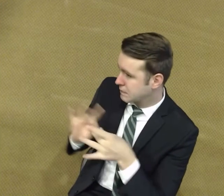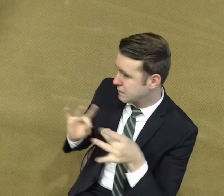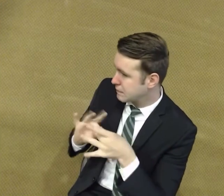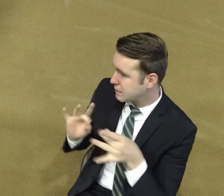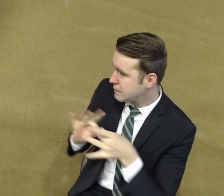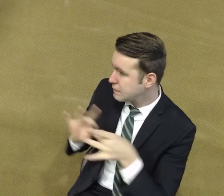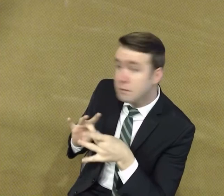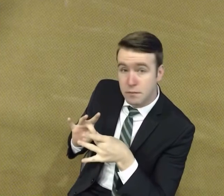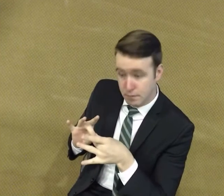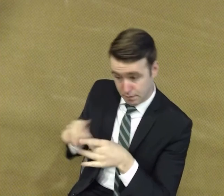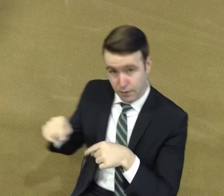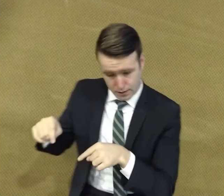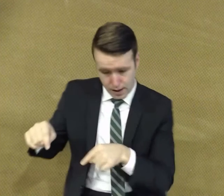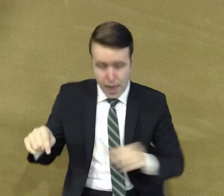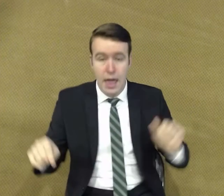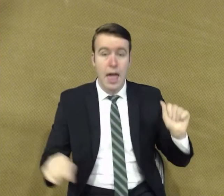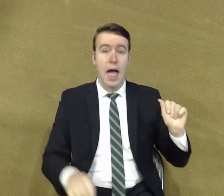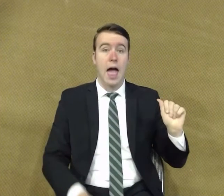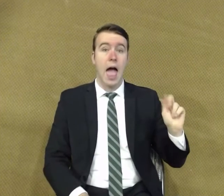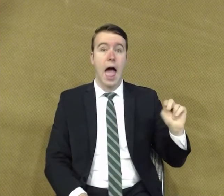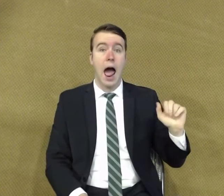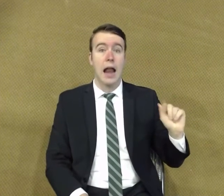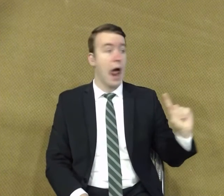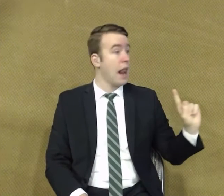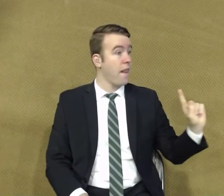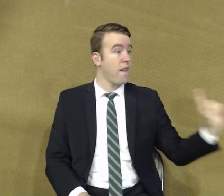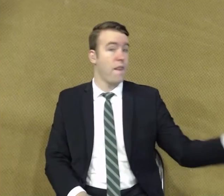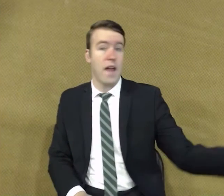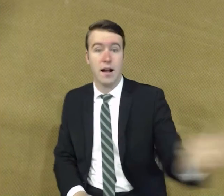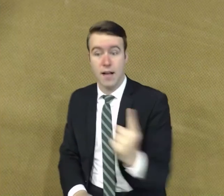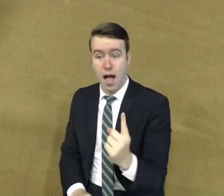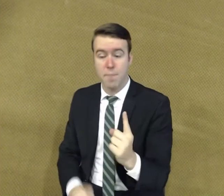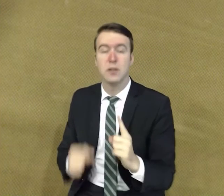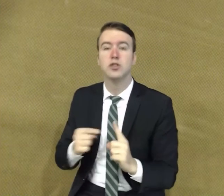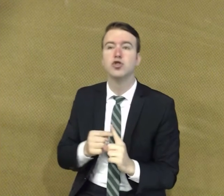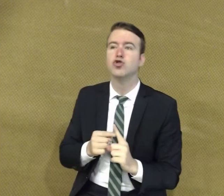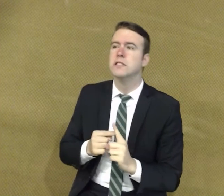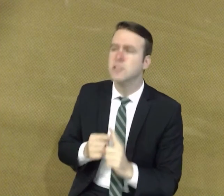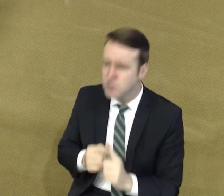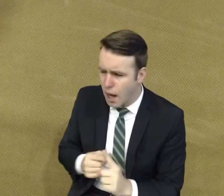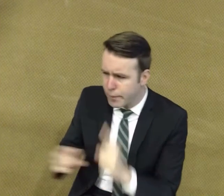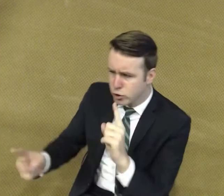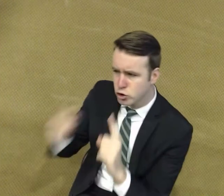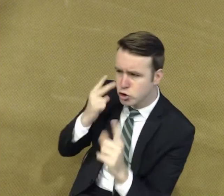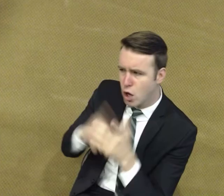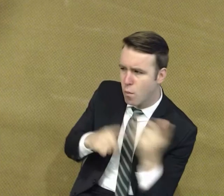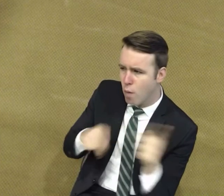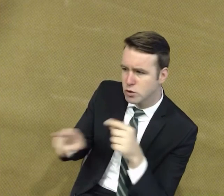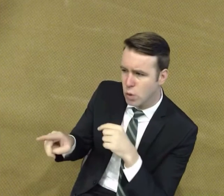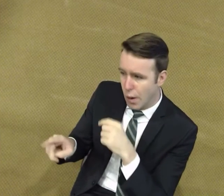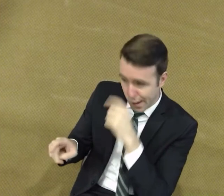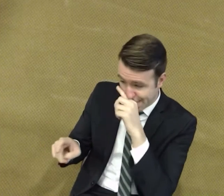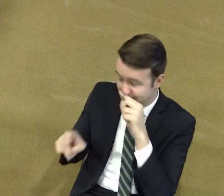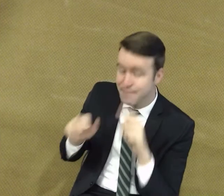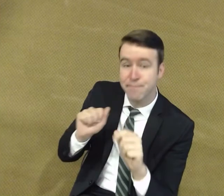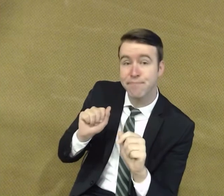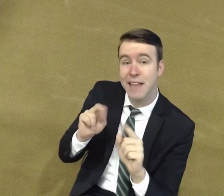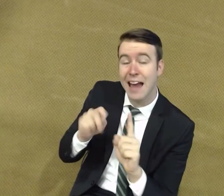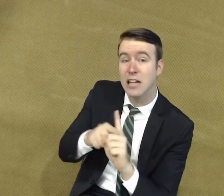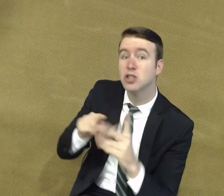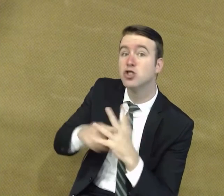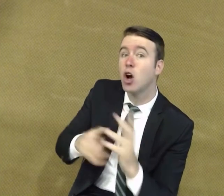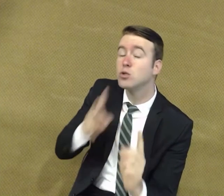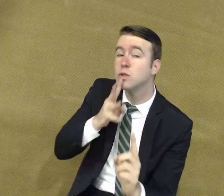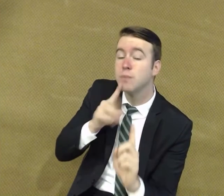Anna, and she coming in that instant stopped and saw all that was going on. And then she began to speak,